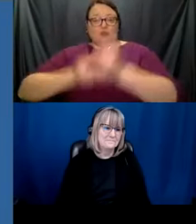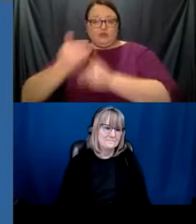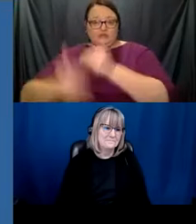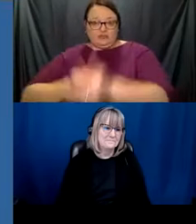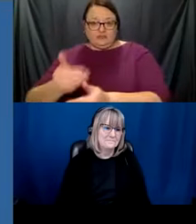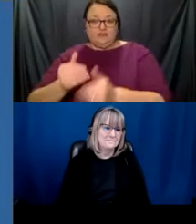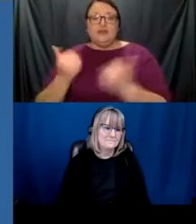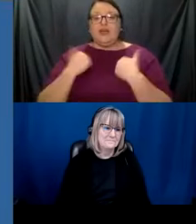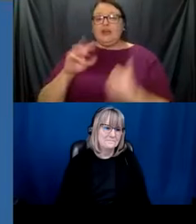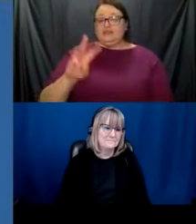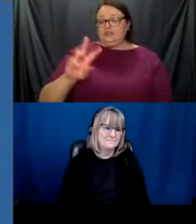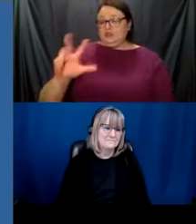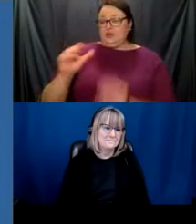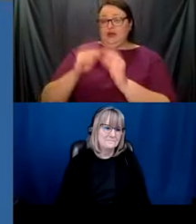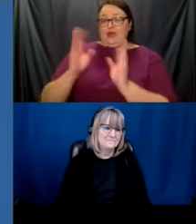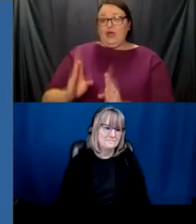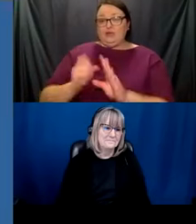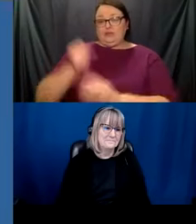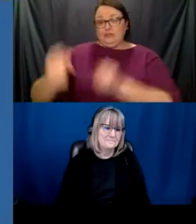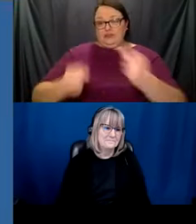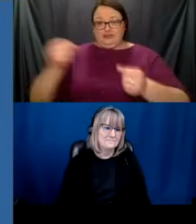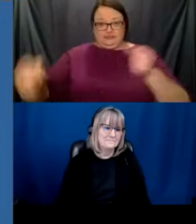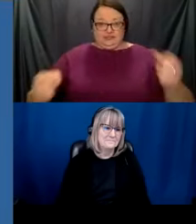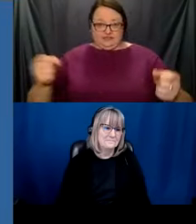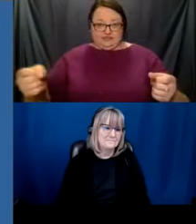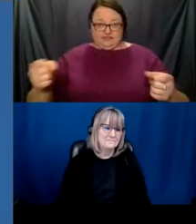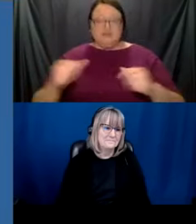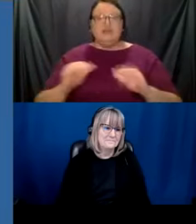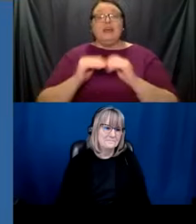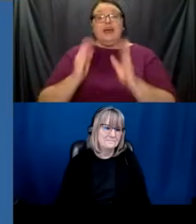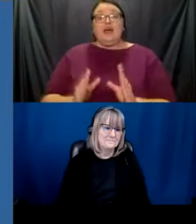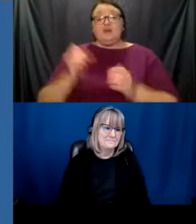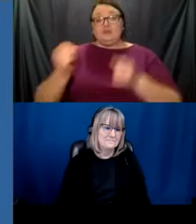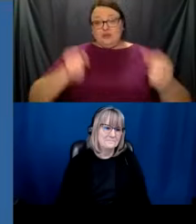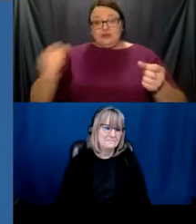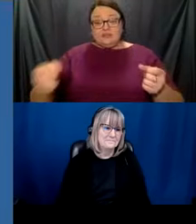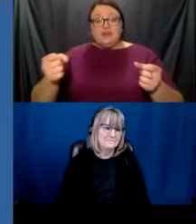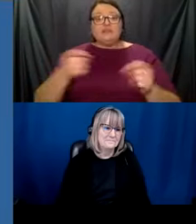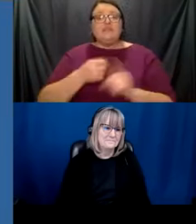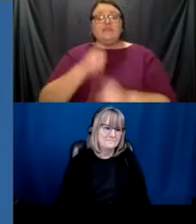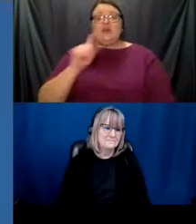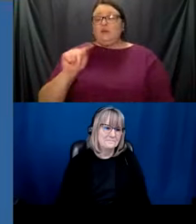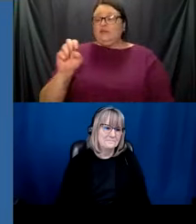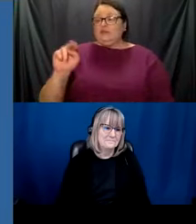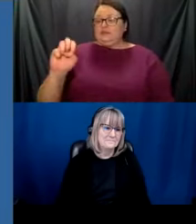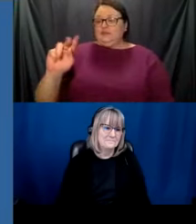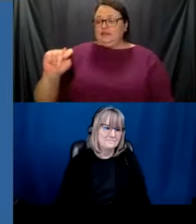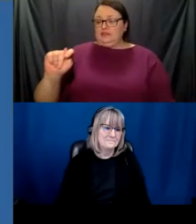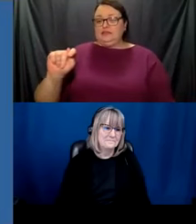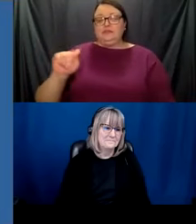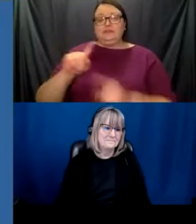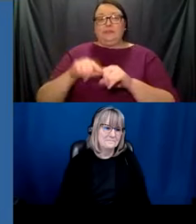And there were 63 housing placements. Housing placements come from the tenant-based rental assistance